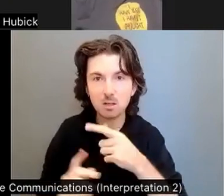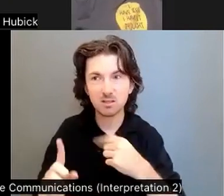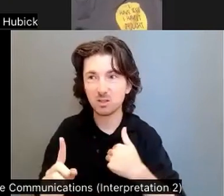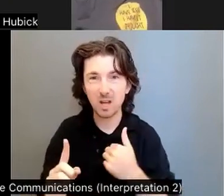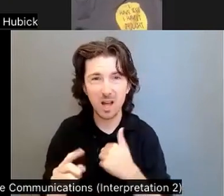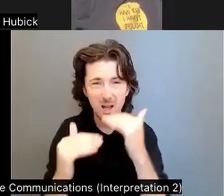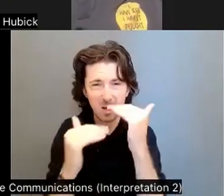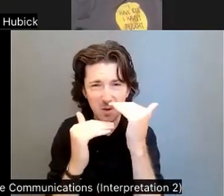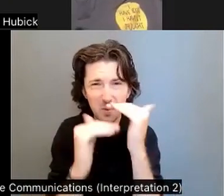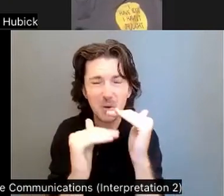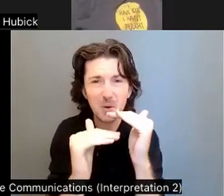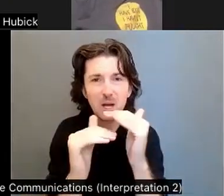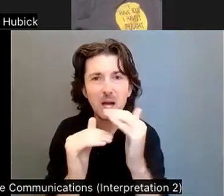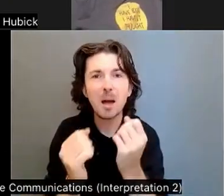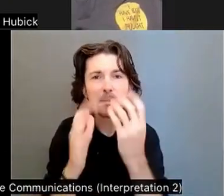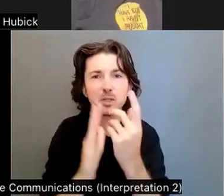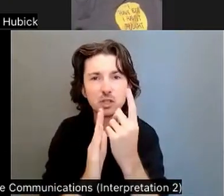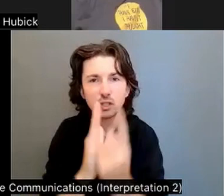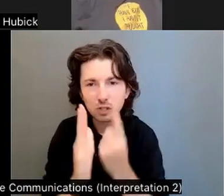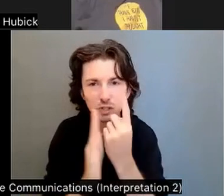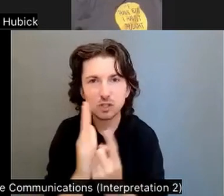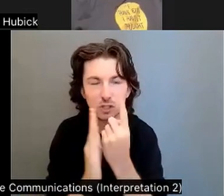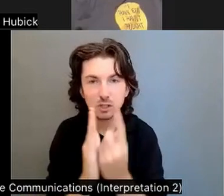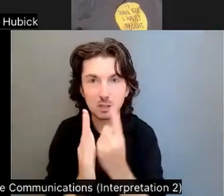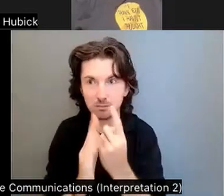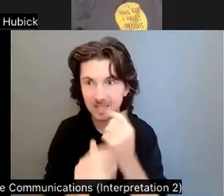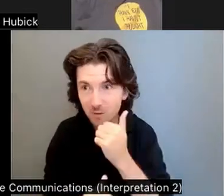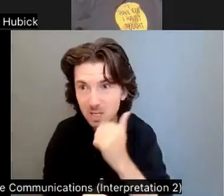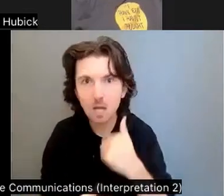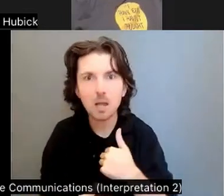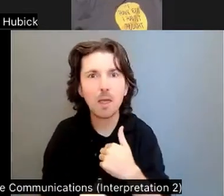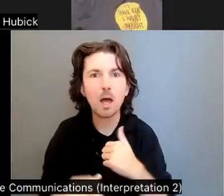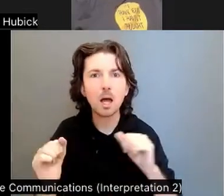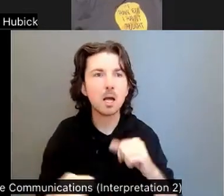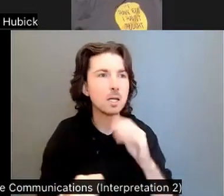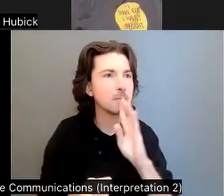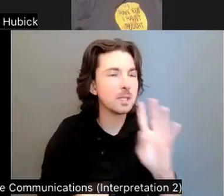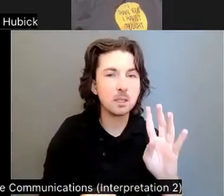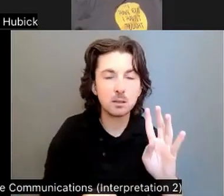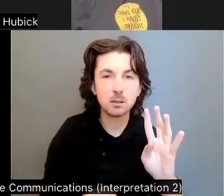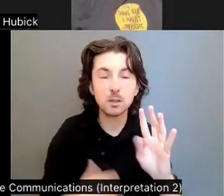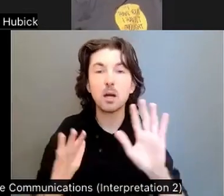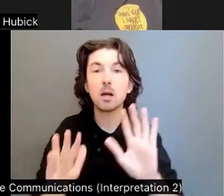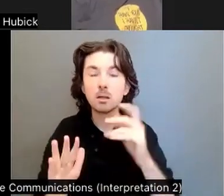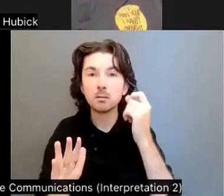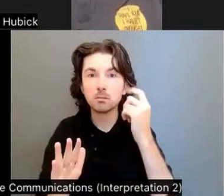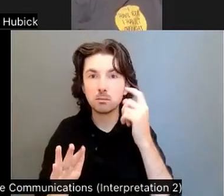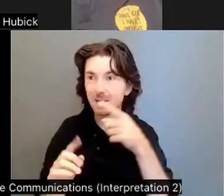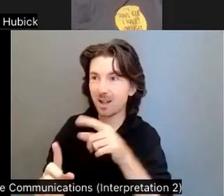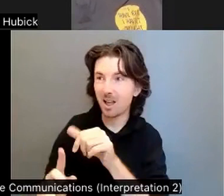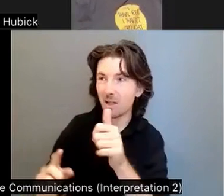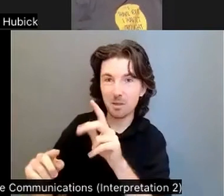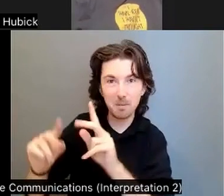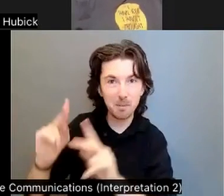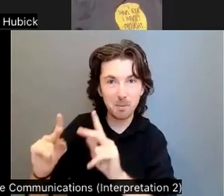pre-pandemic, having someone with you is so important, who can advocate for you. And if you're a racialized woman like myself, I hate to